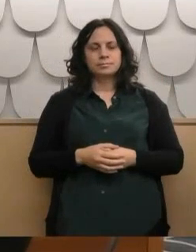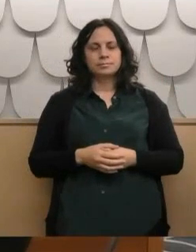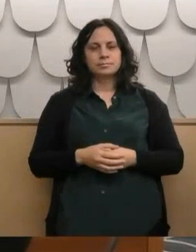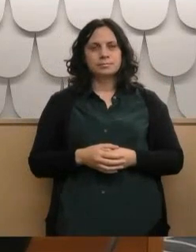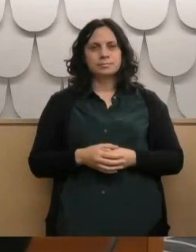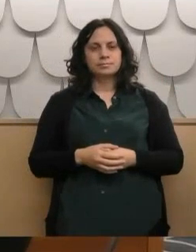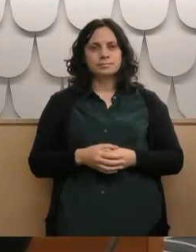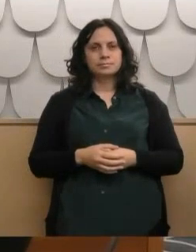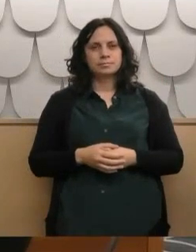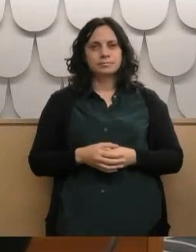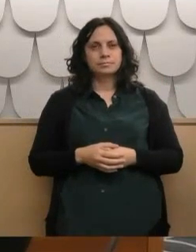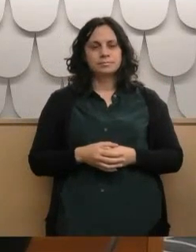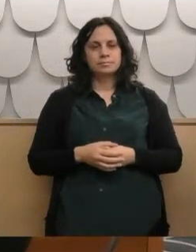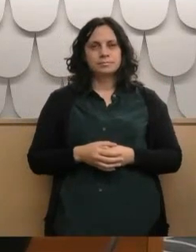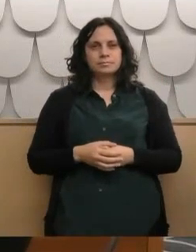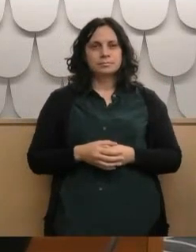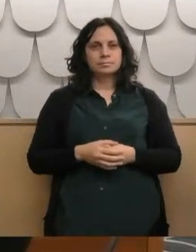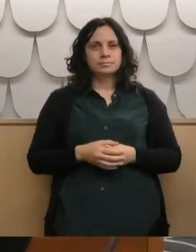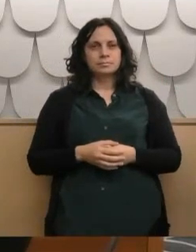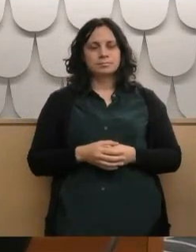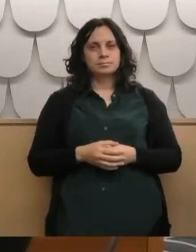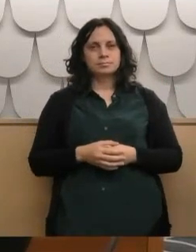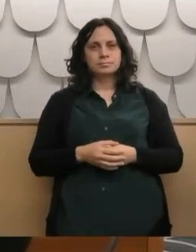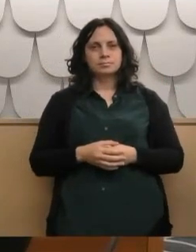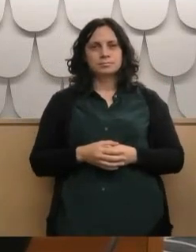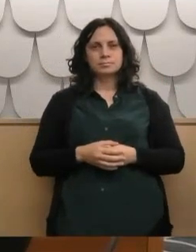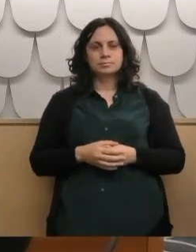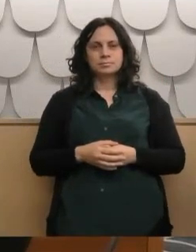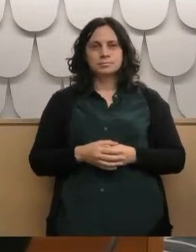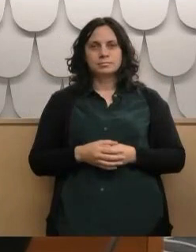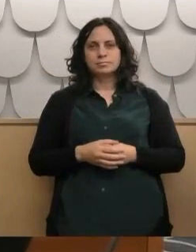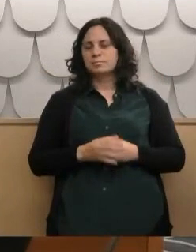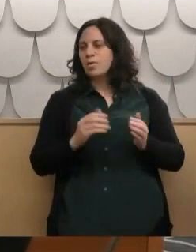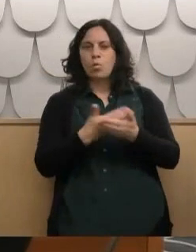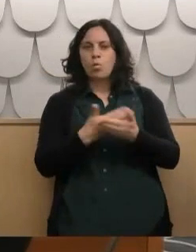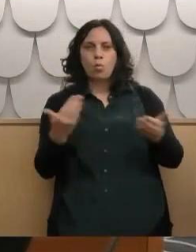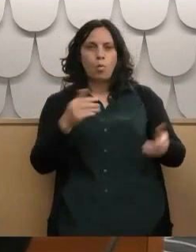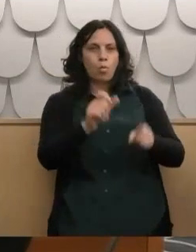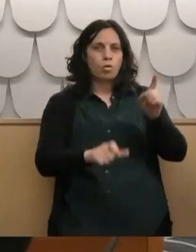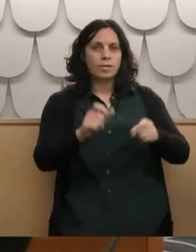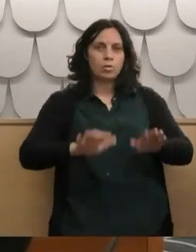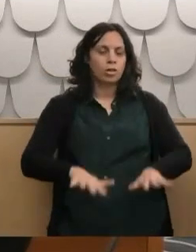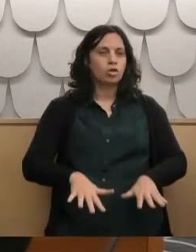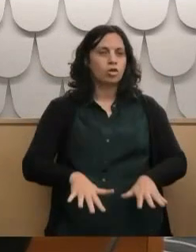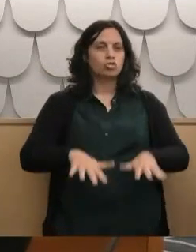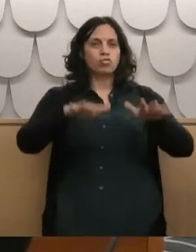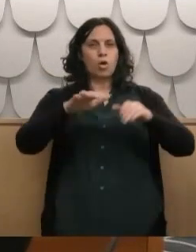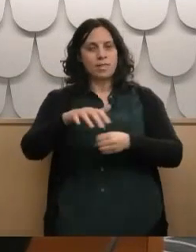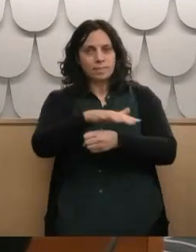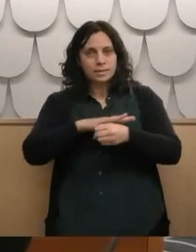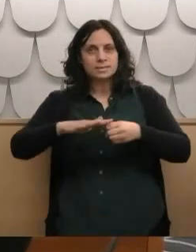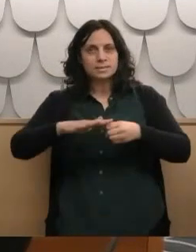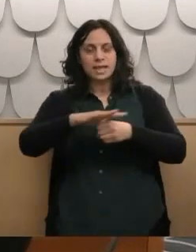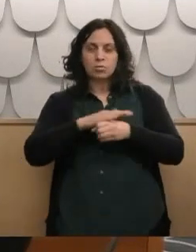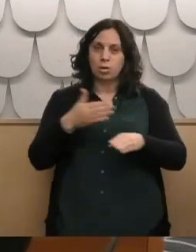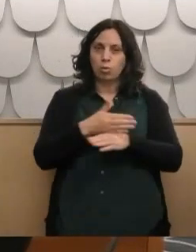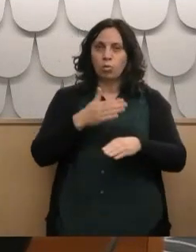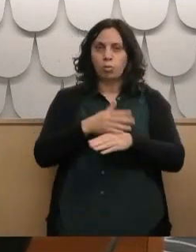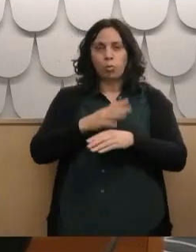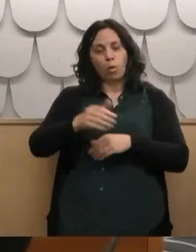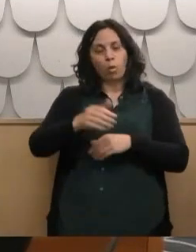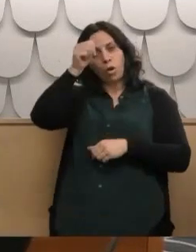Not all of us have grown up or been involved in work where this is what we do and what we know. What we need to